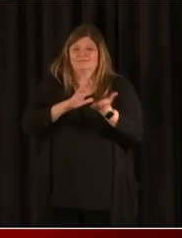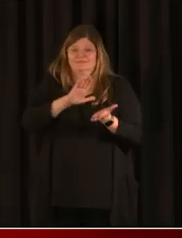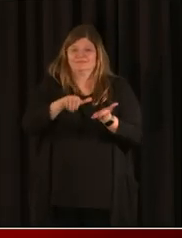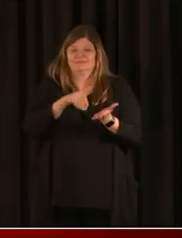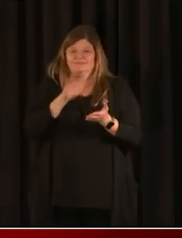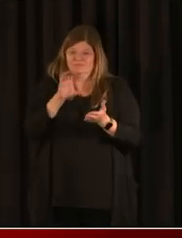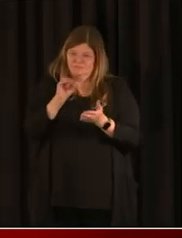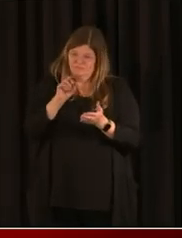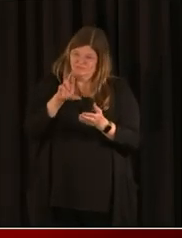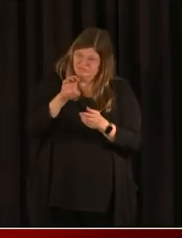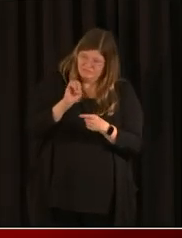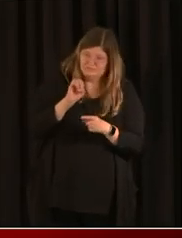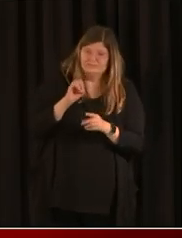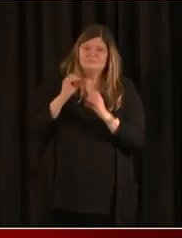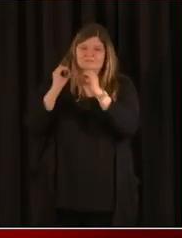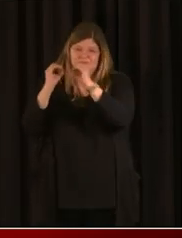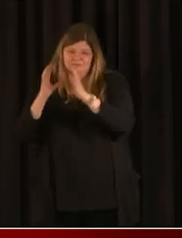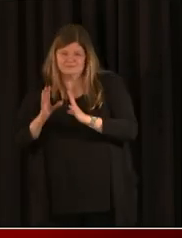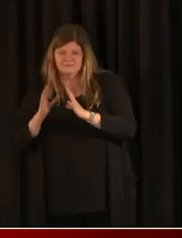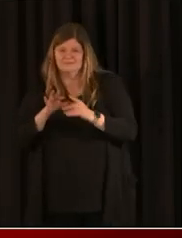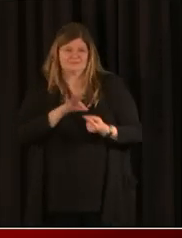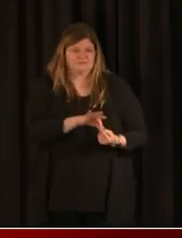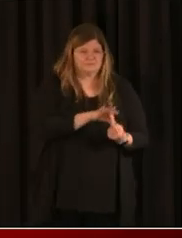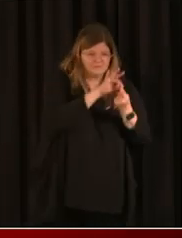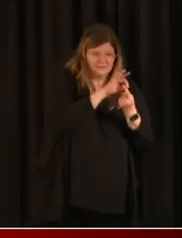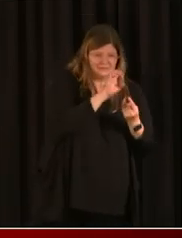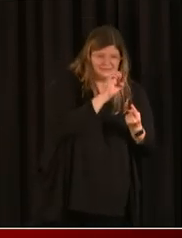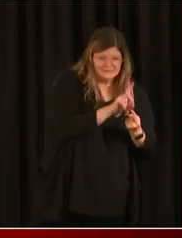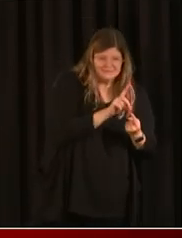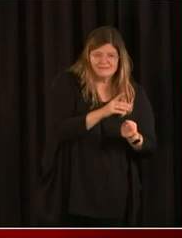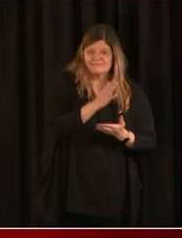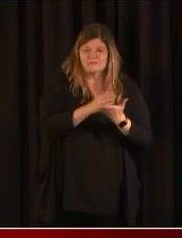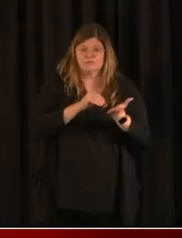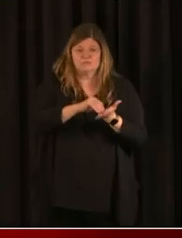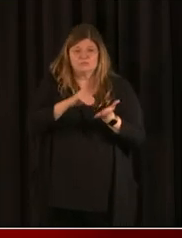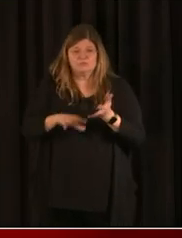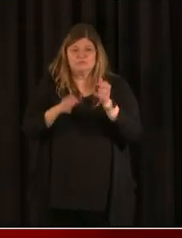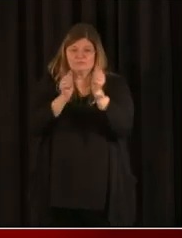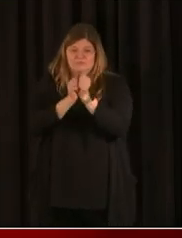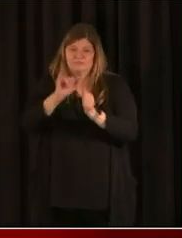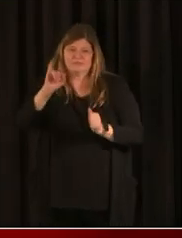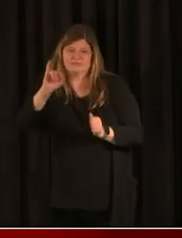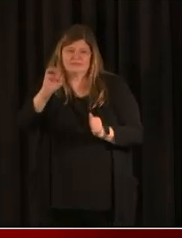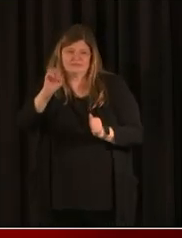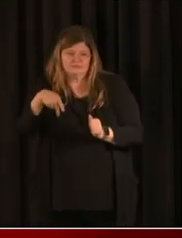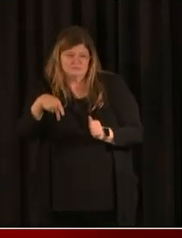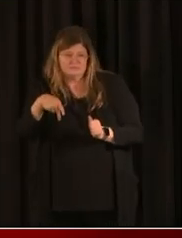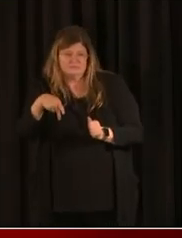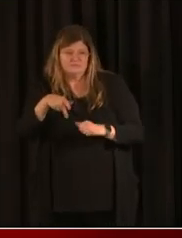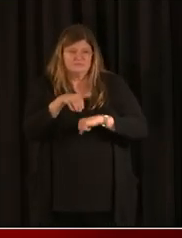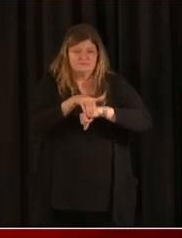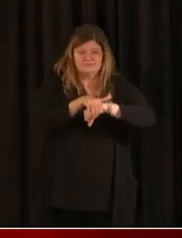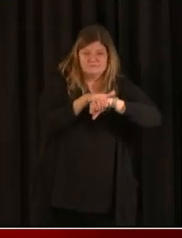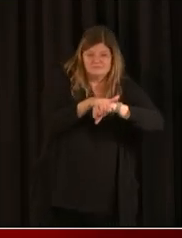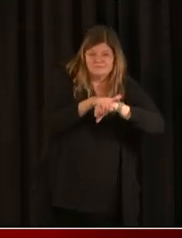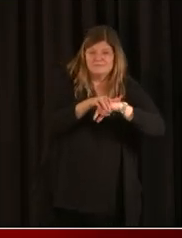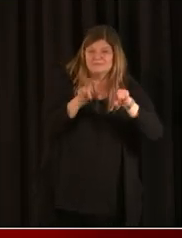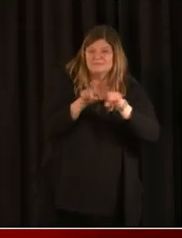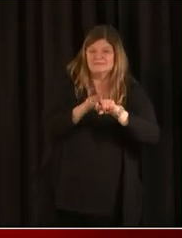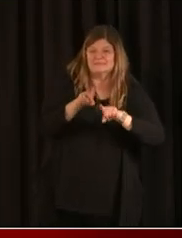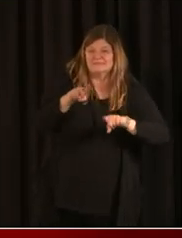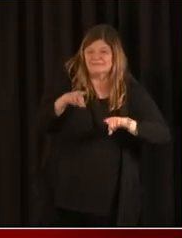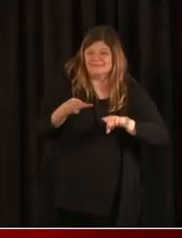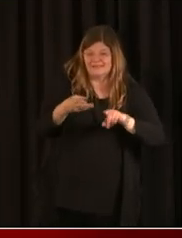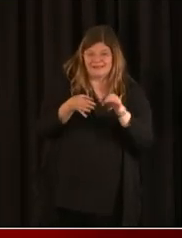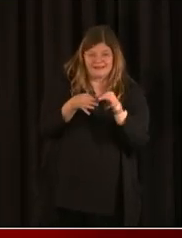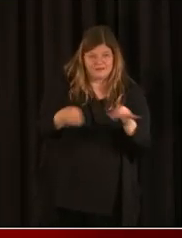special educators if they're students with IEPs, or English as second language support teachers if they're English